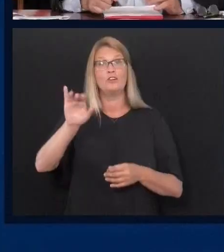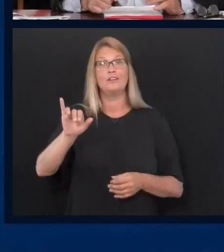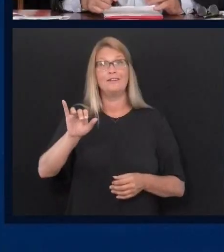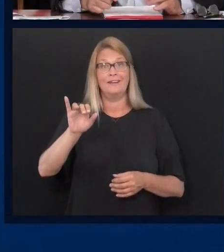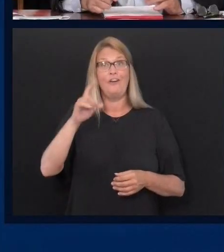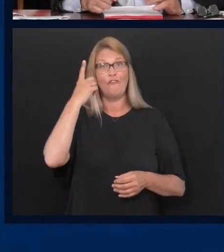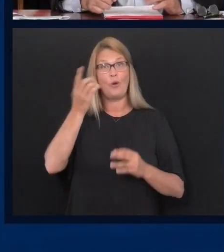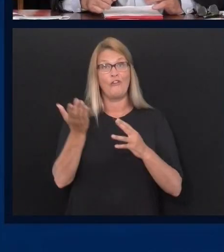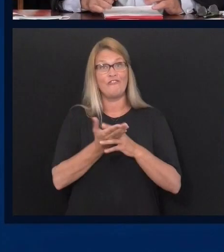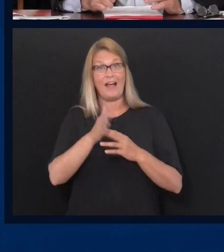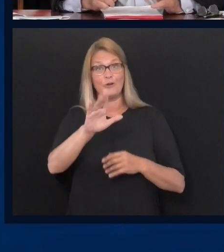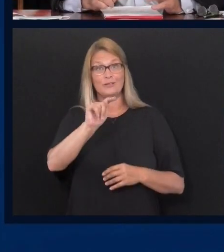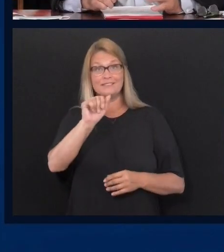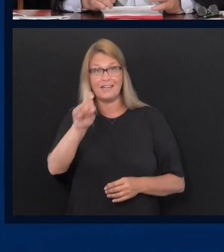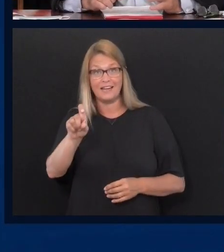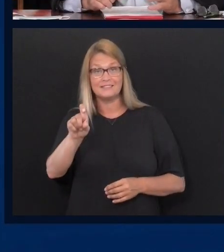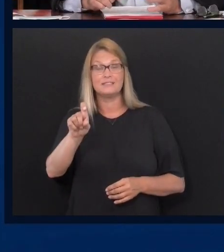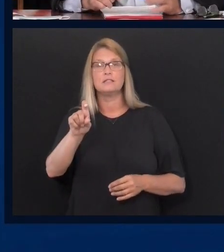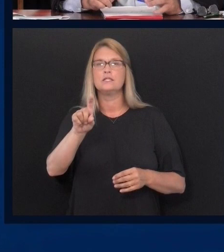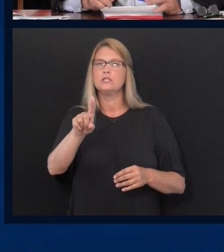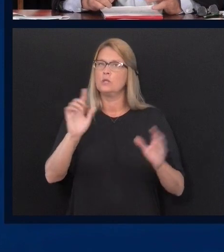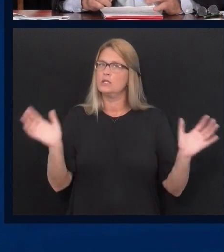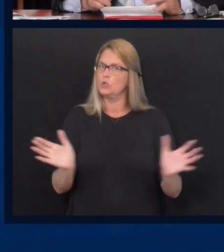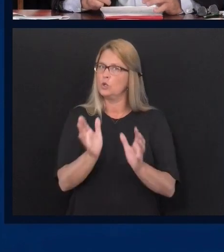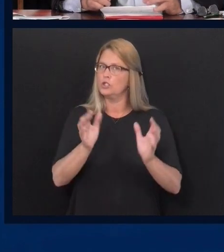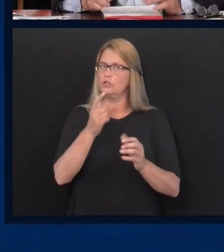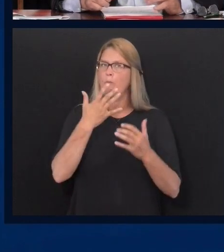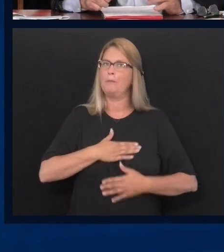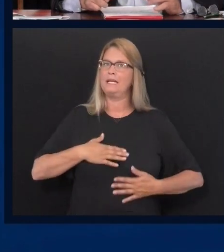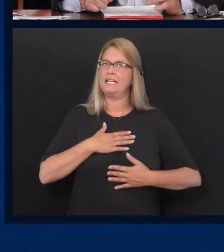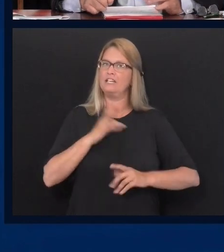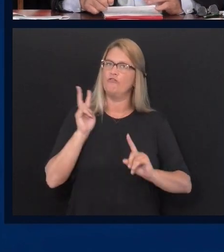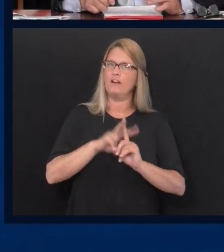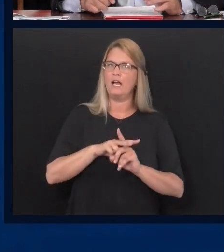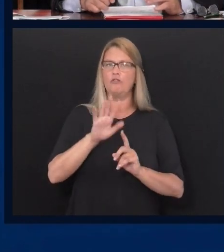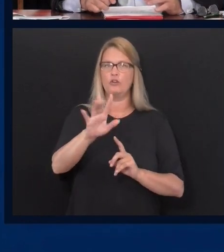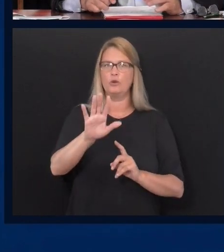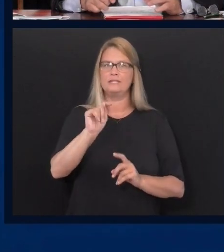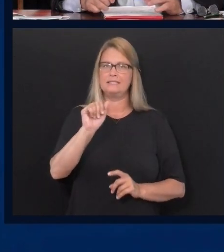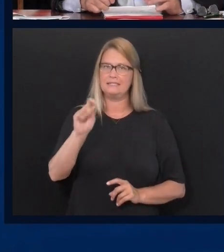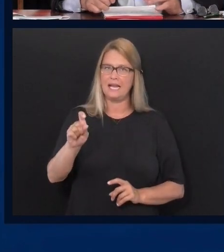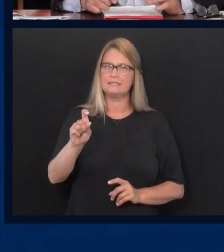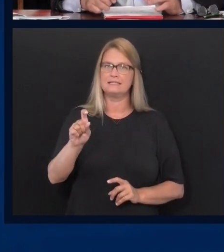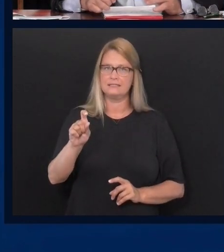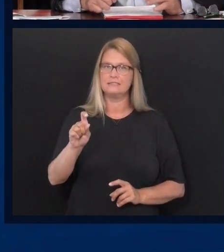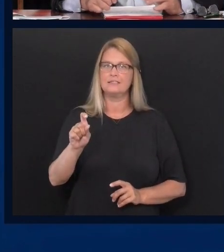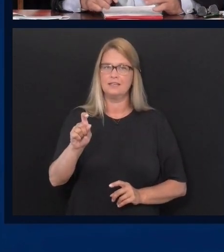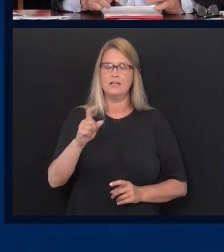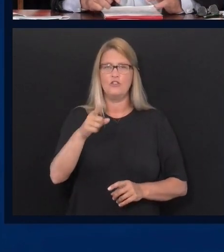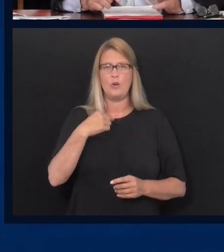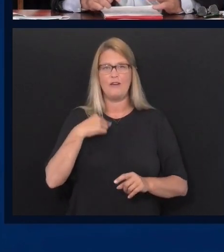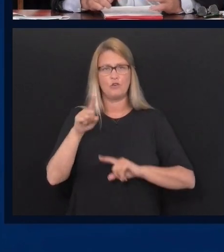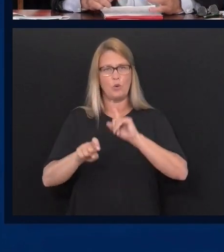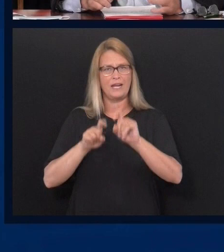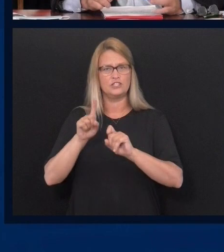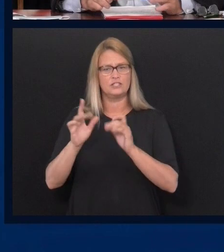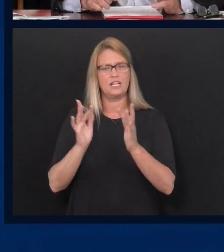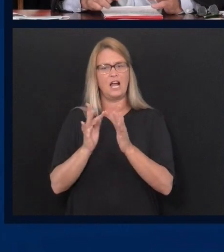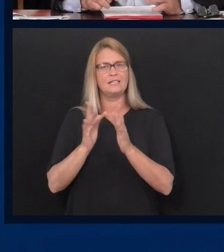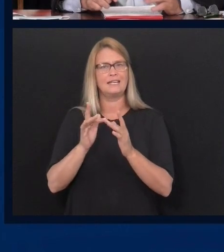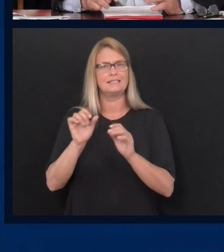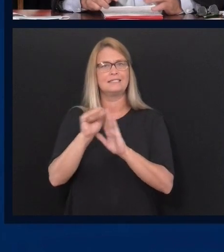for our kids and for our schools to be the center of their community again and be the hub